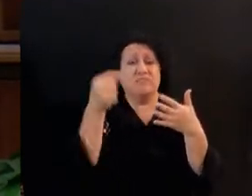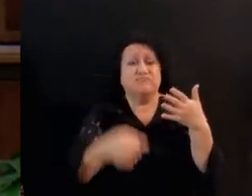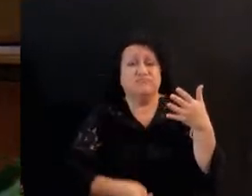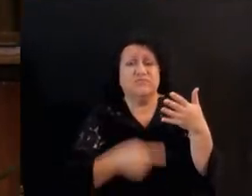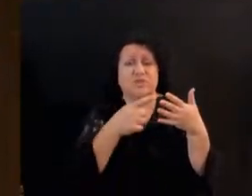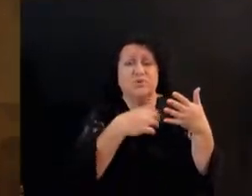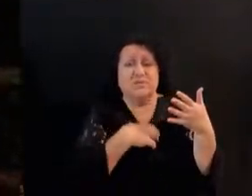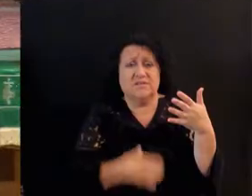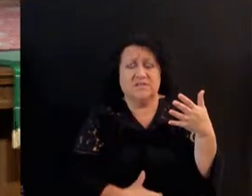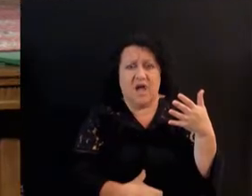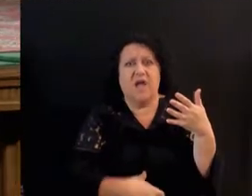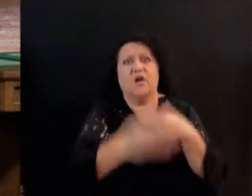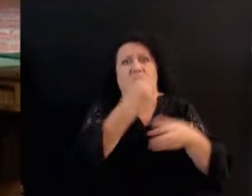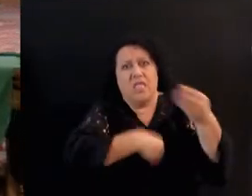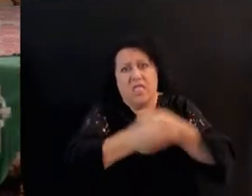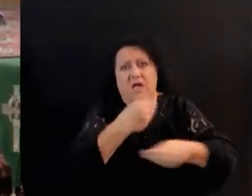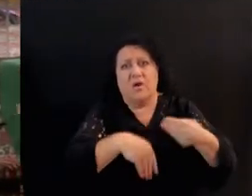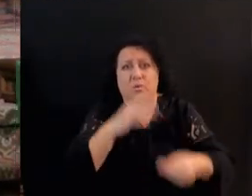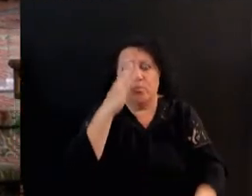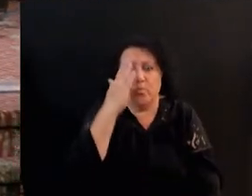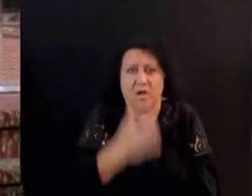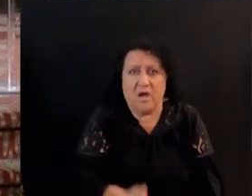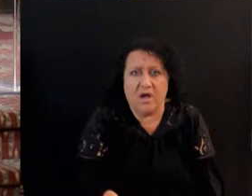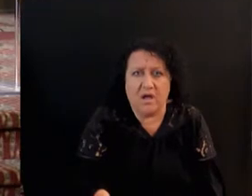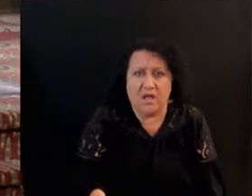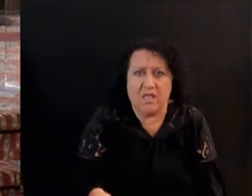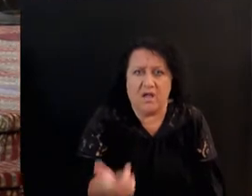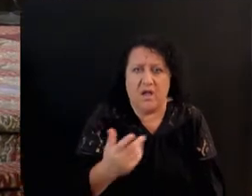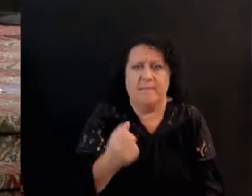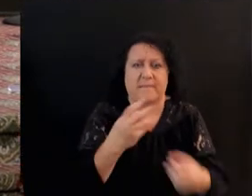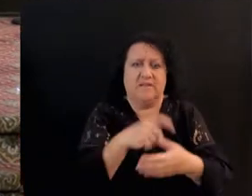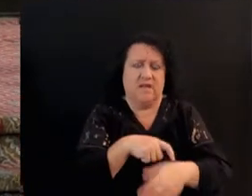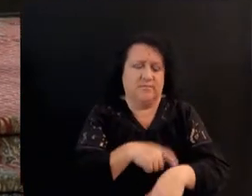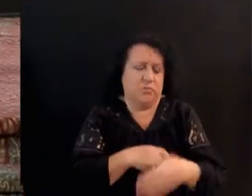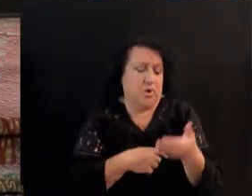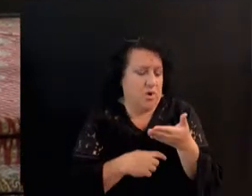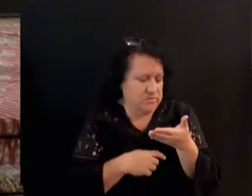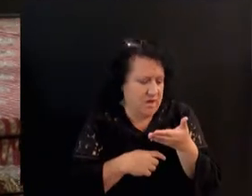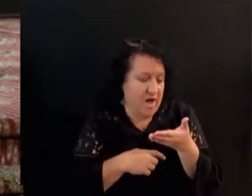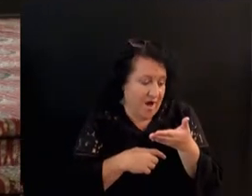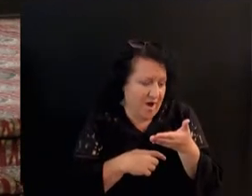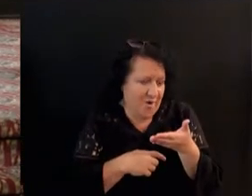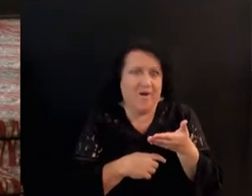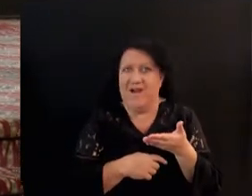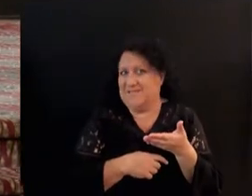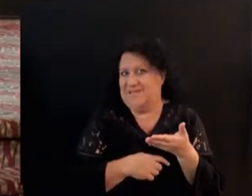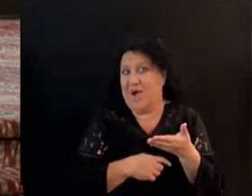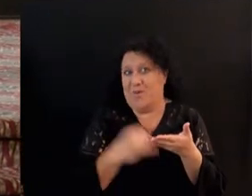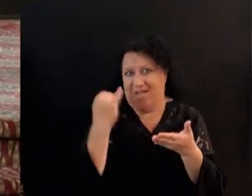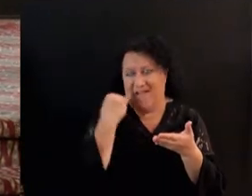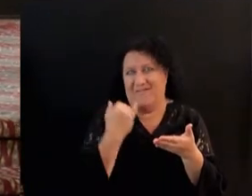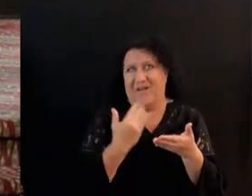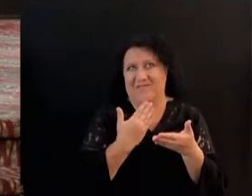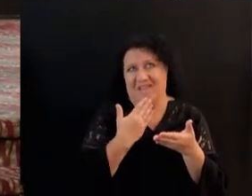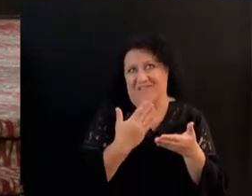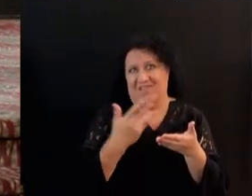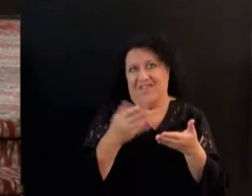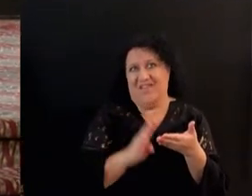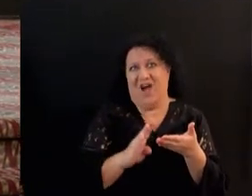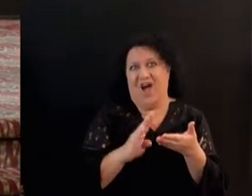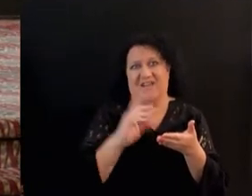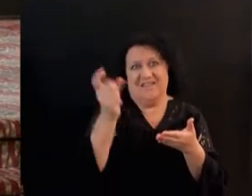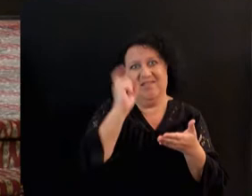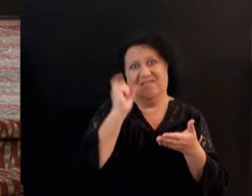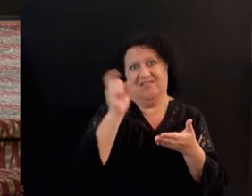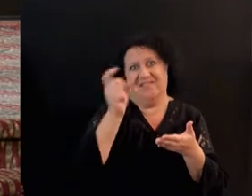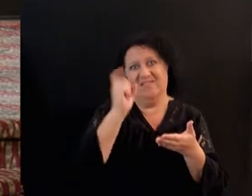well, man, I want to, you know, have this, or I want to be that, or I want to go there. And so if I just, you know, God's going to give me the desires of my heart. That's not what that